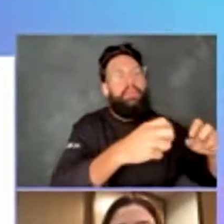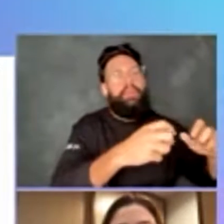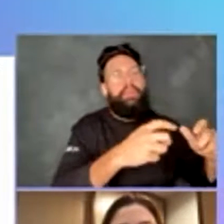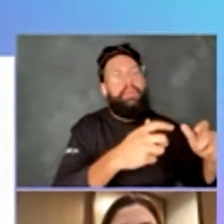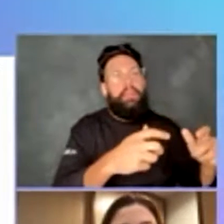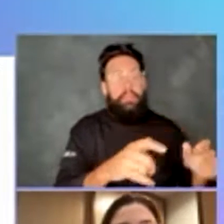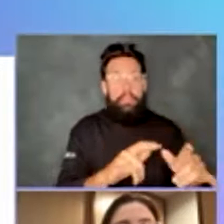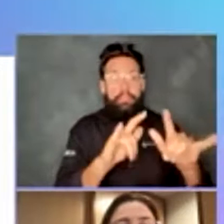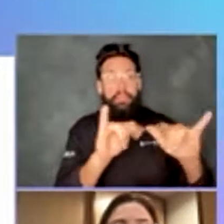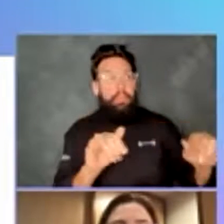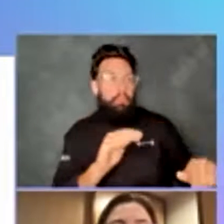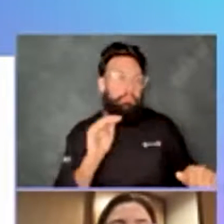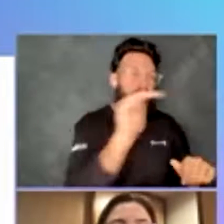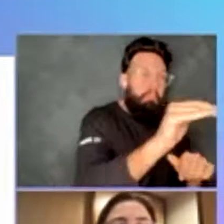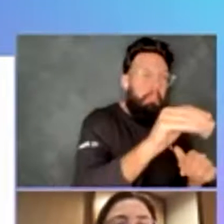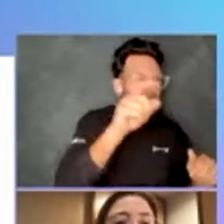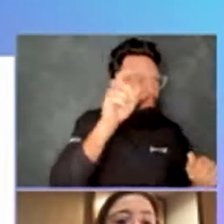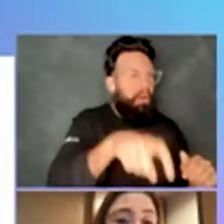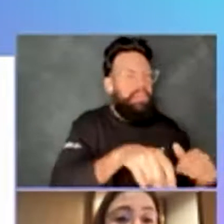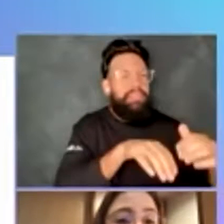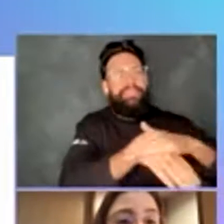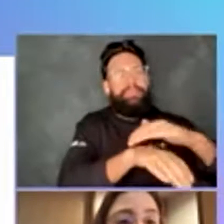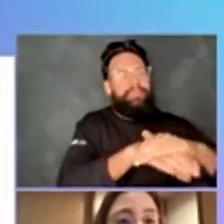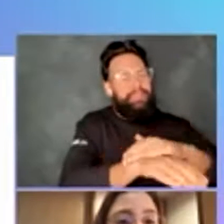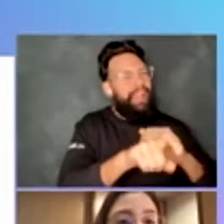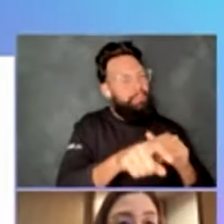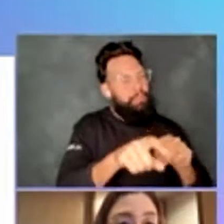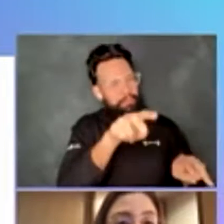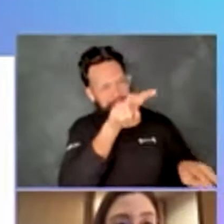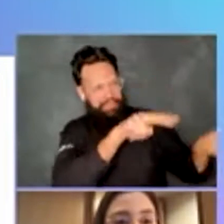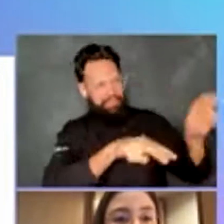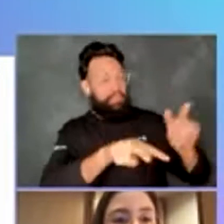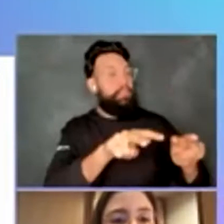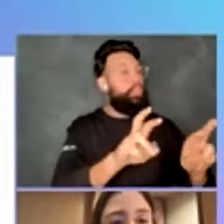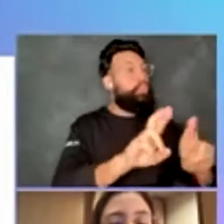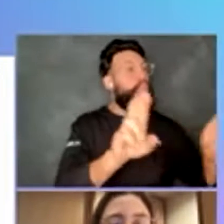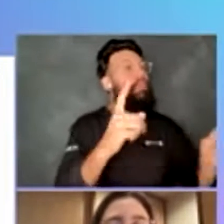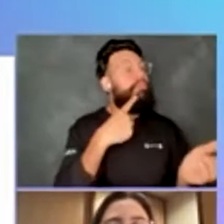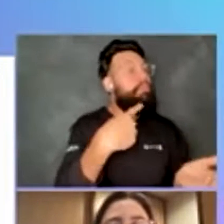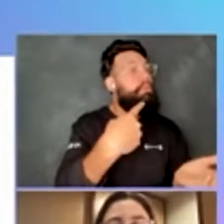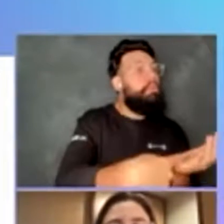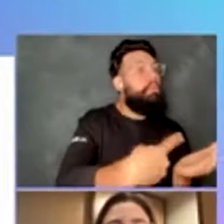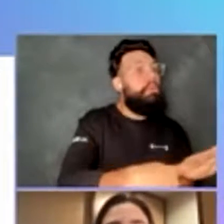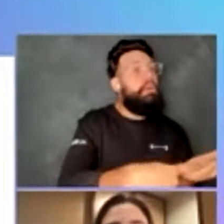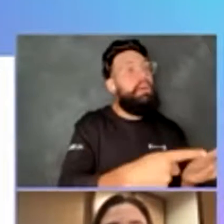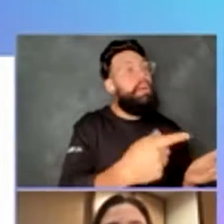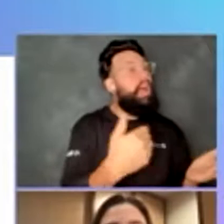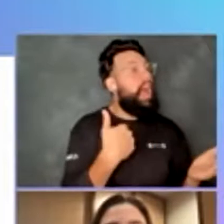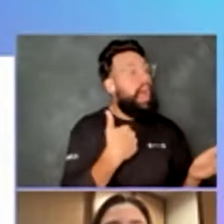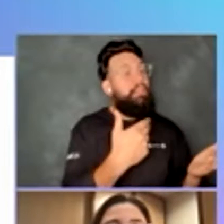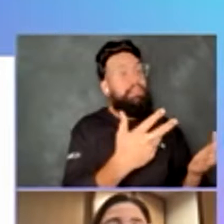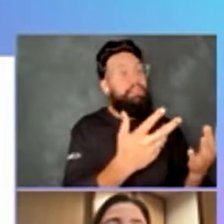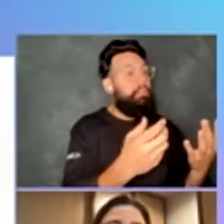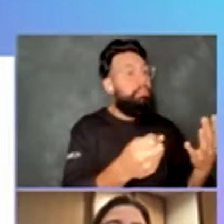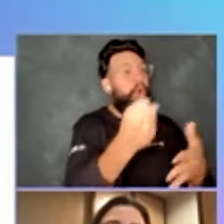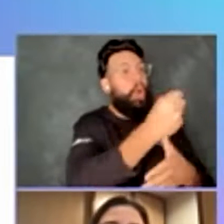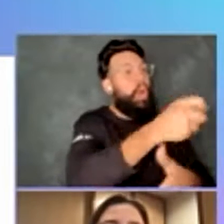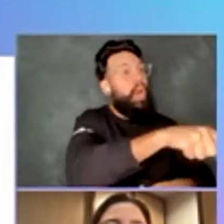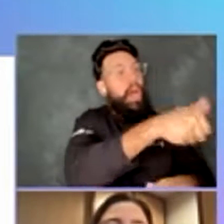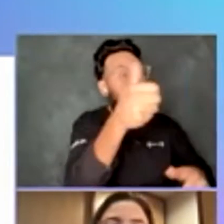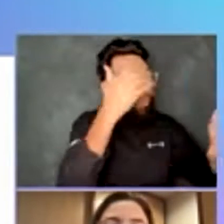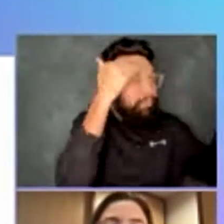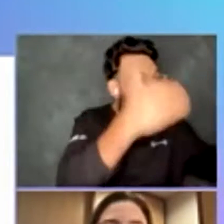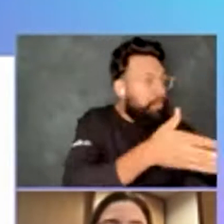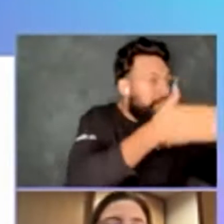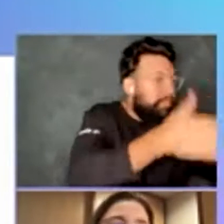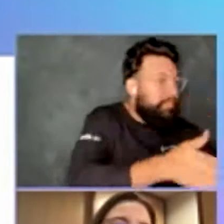it in with processes and programs that work within the culture of your organization. And then lastly,